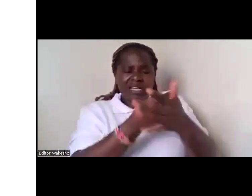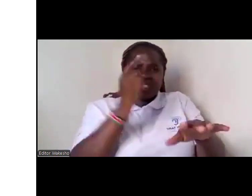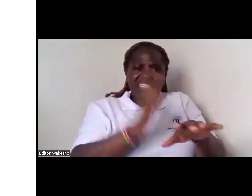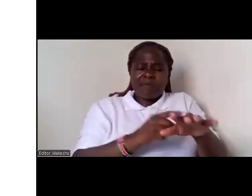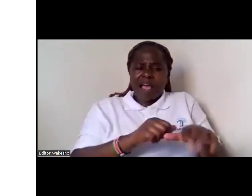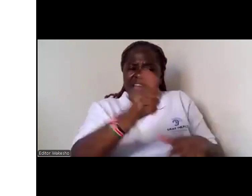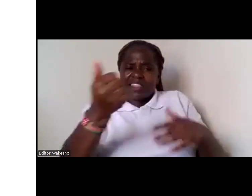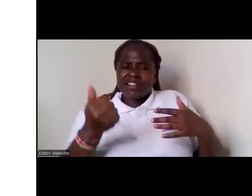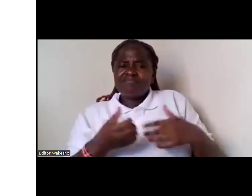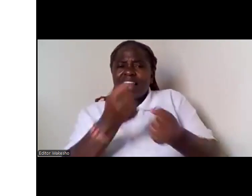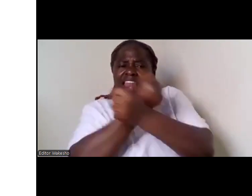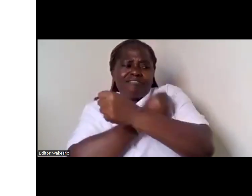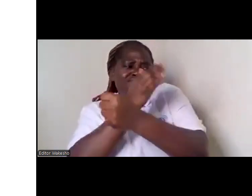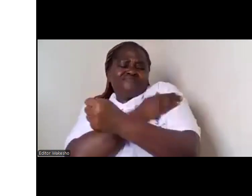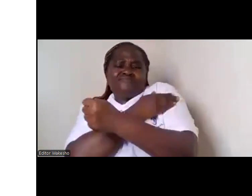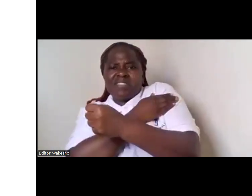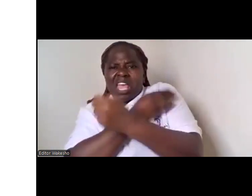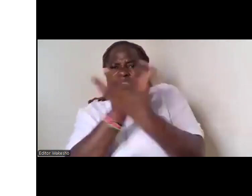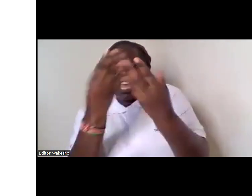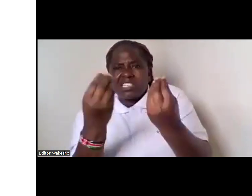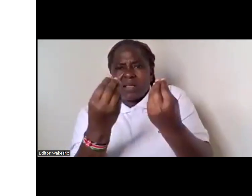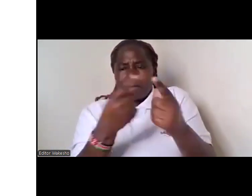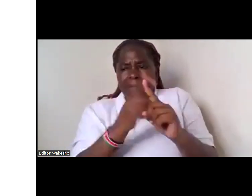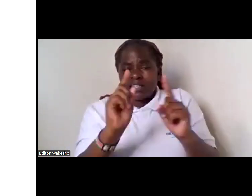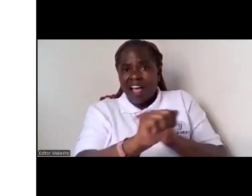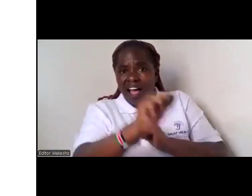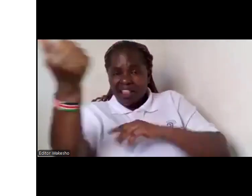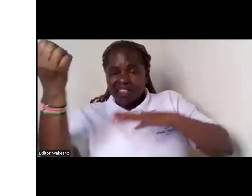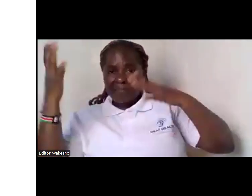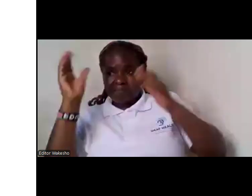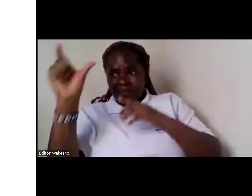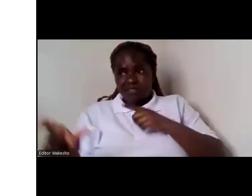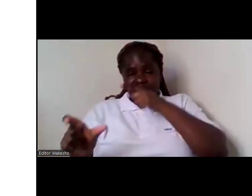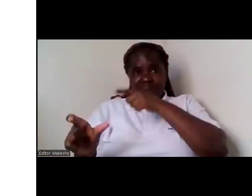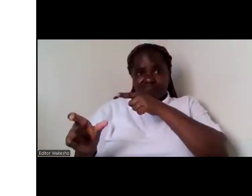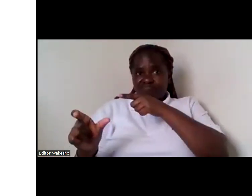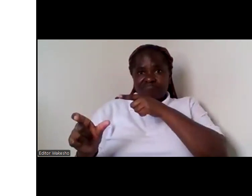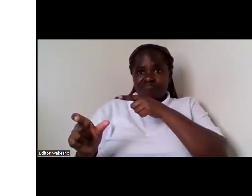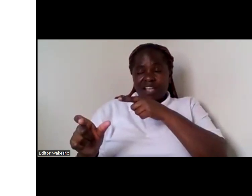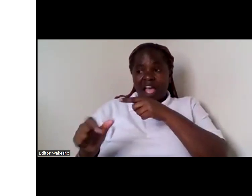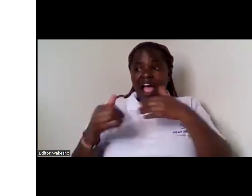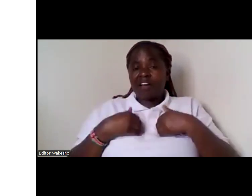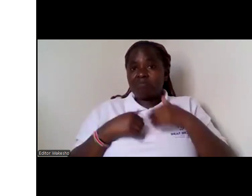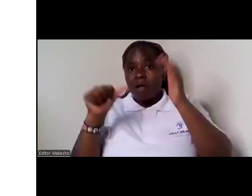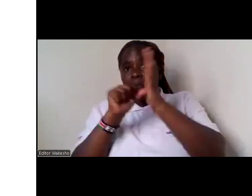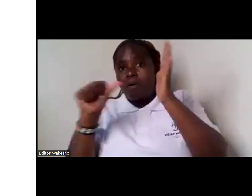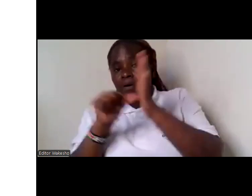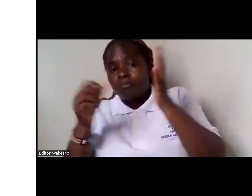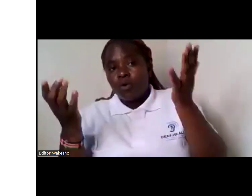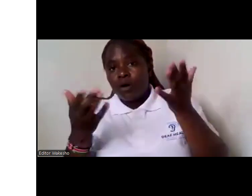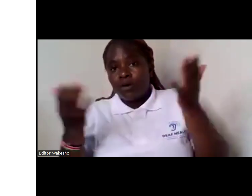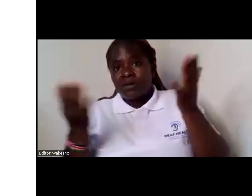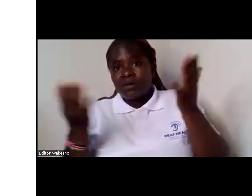easy to use. But another person, maybe they had an issue. They have